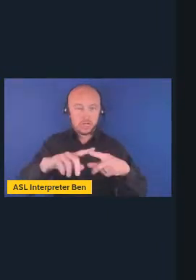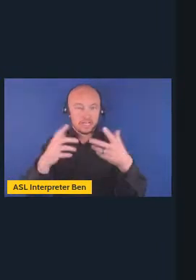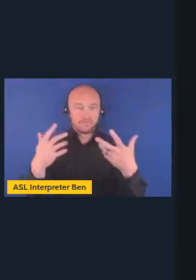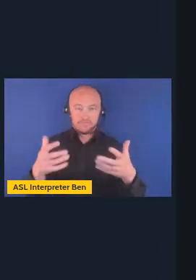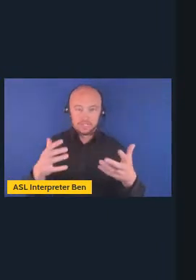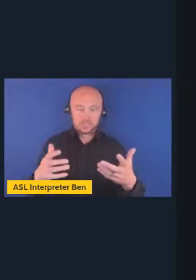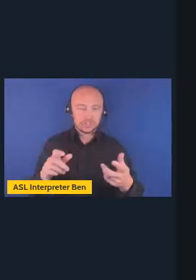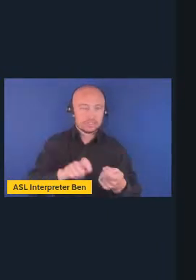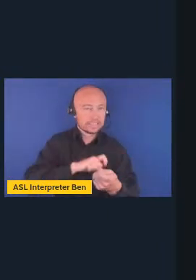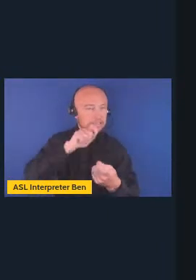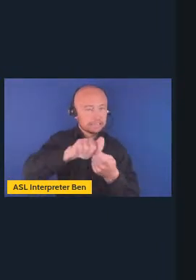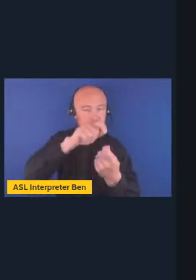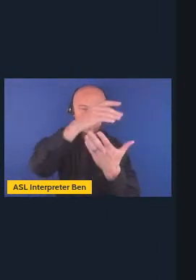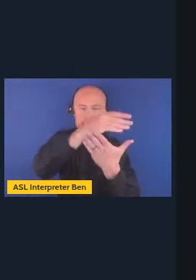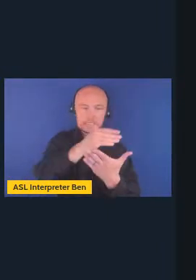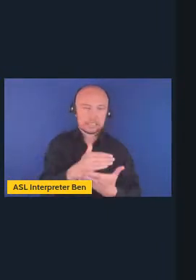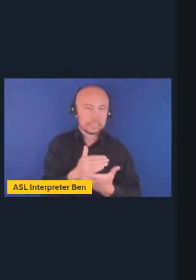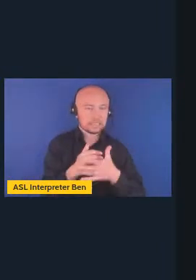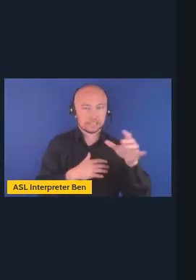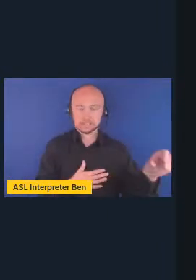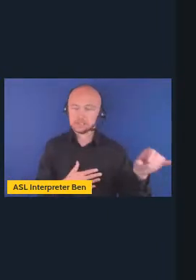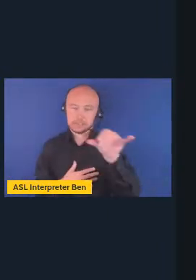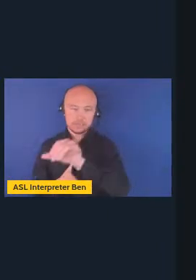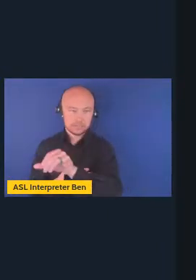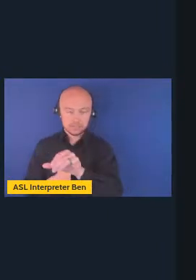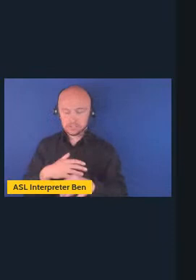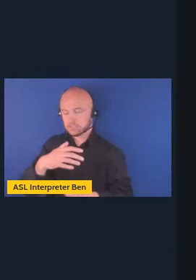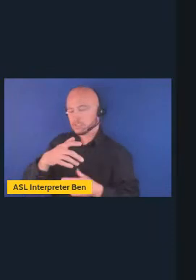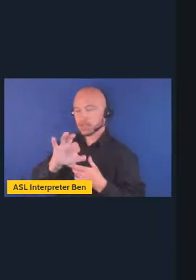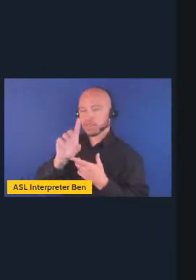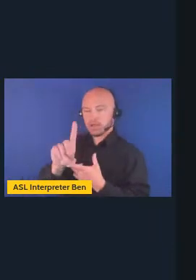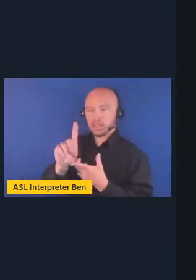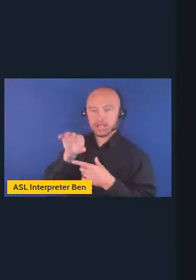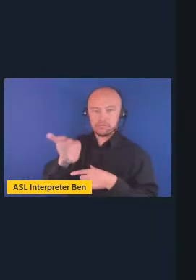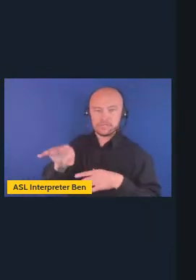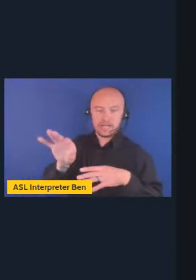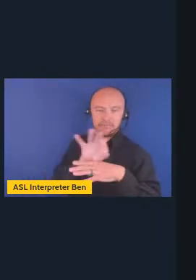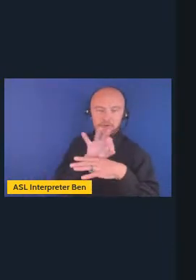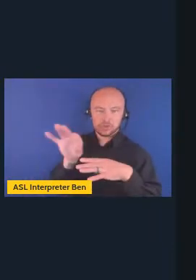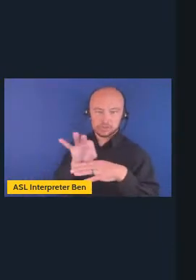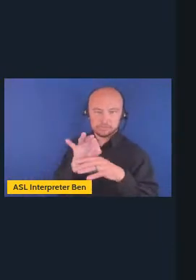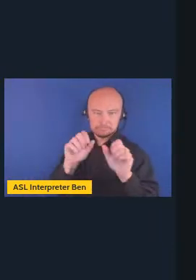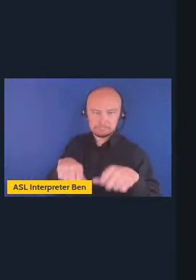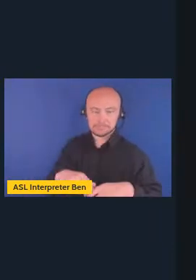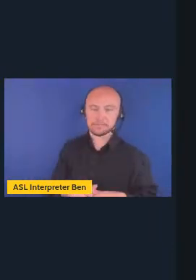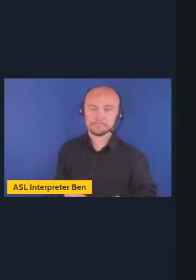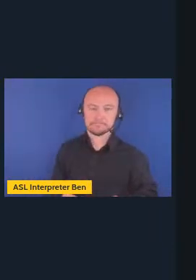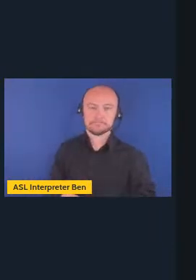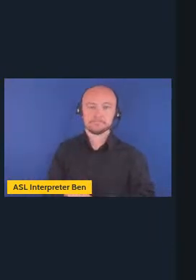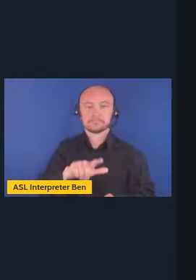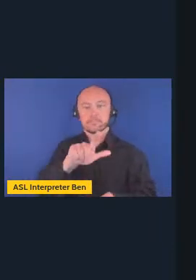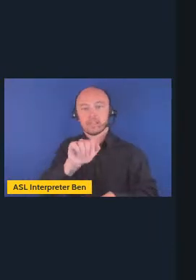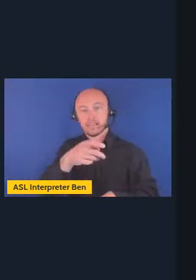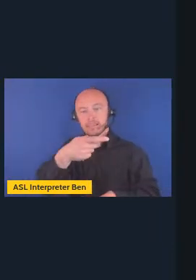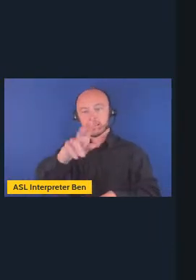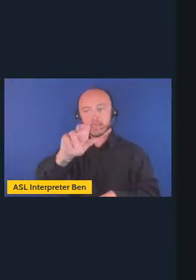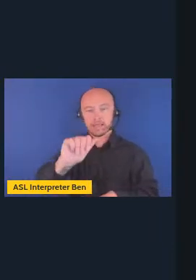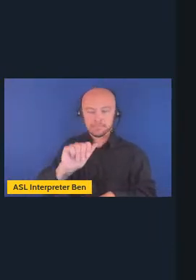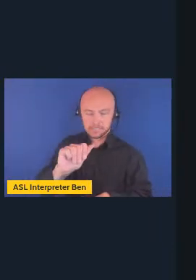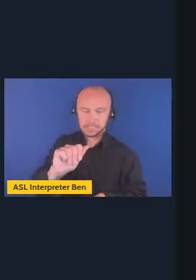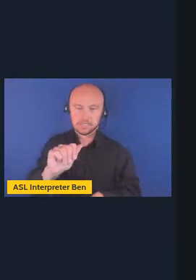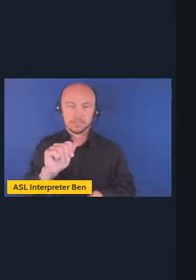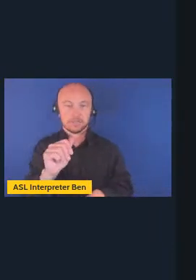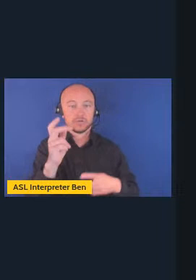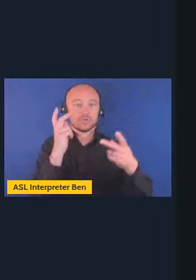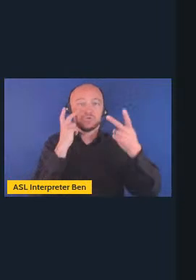the exact least privilege permissions that cloud.function is required in order to run. So the Lambda, the compiler sees that this cloud